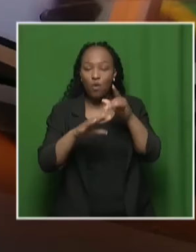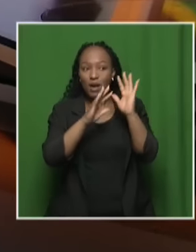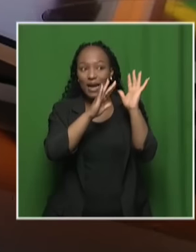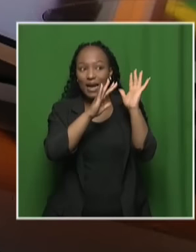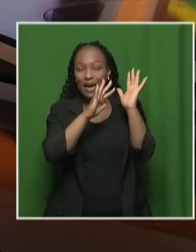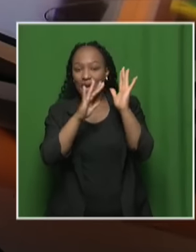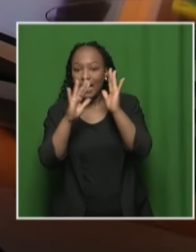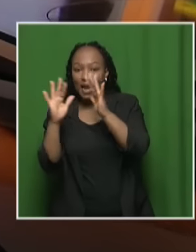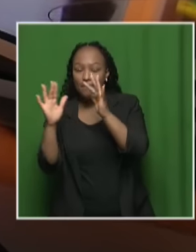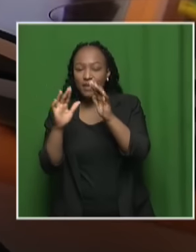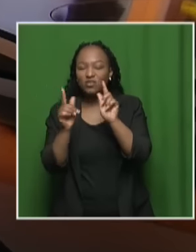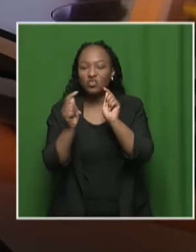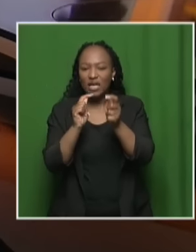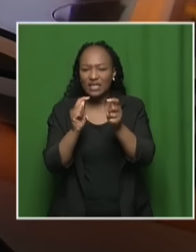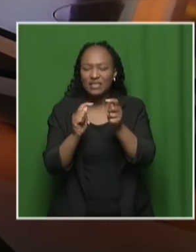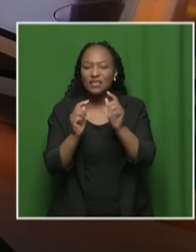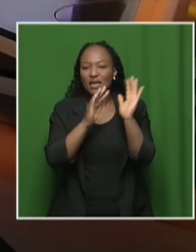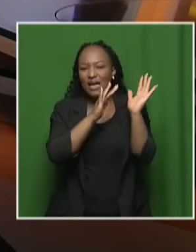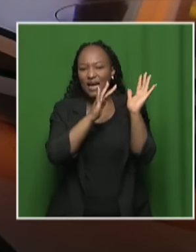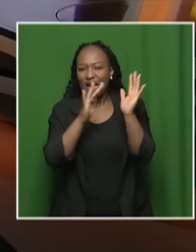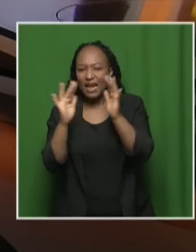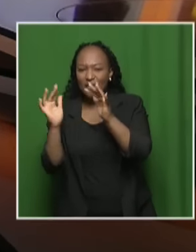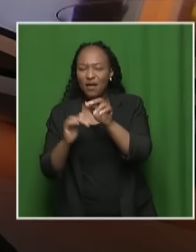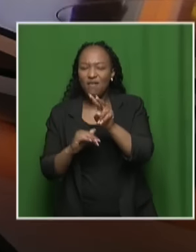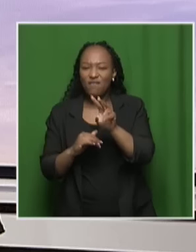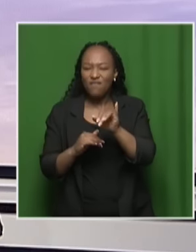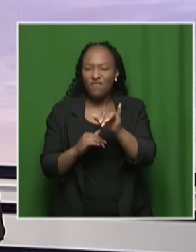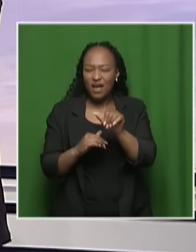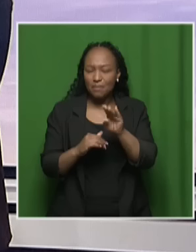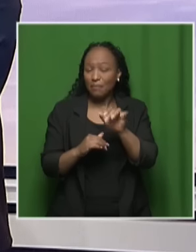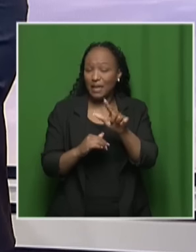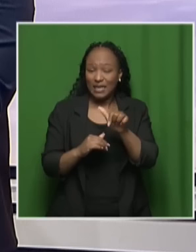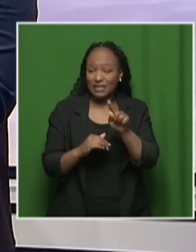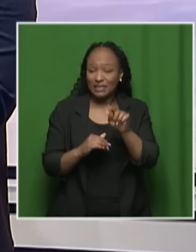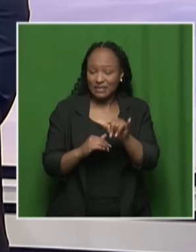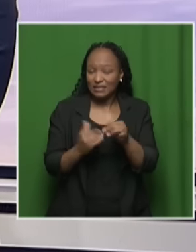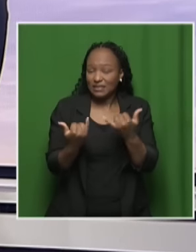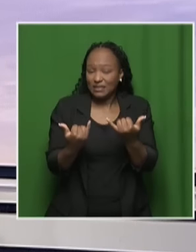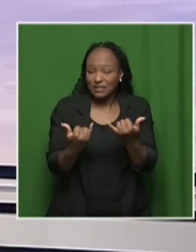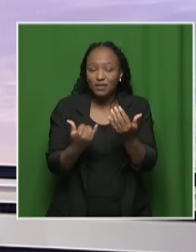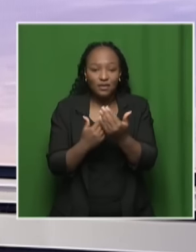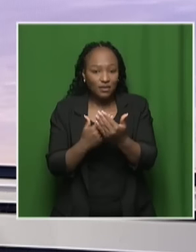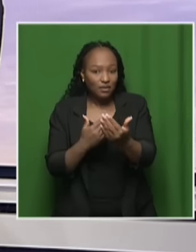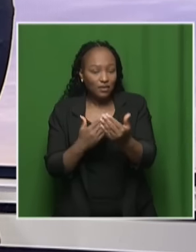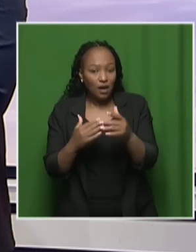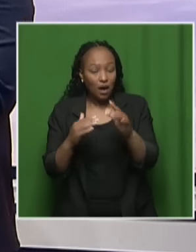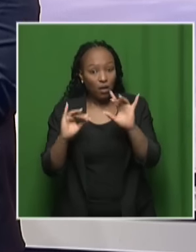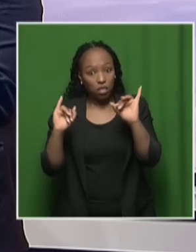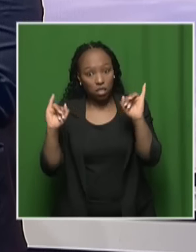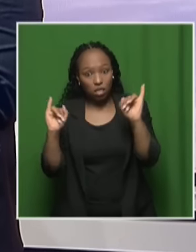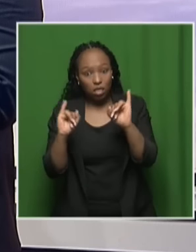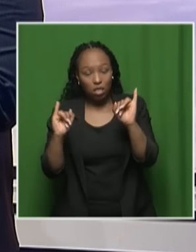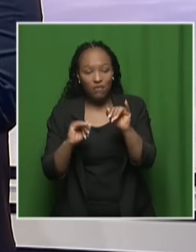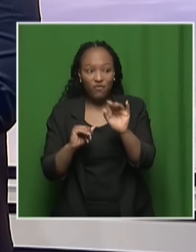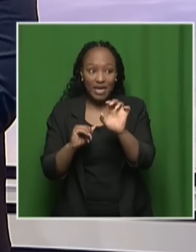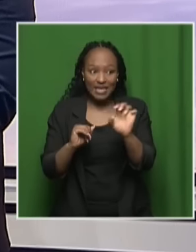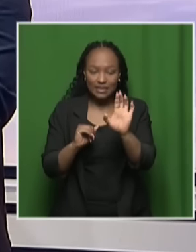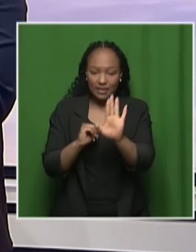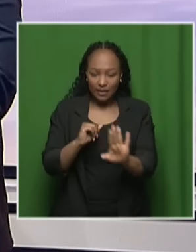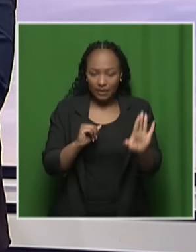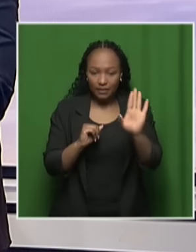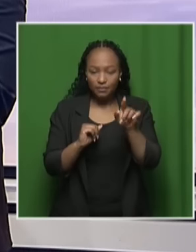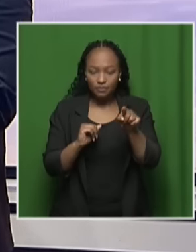you have climate variability. So this is not really uncommon for us to see in terms of how extreme it can get in the eastern parts, and